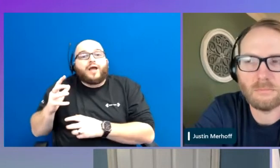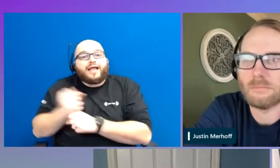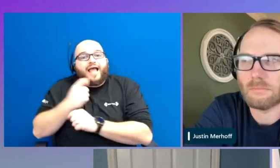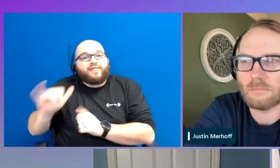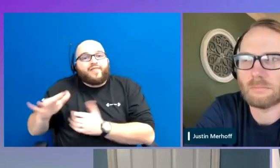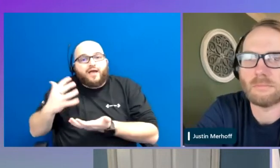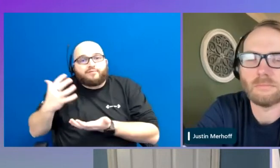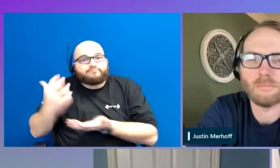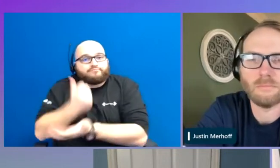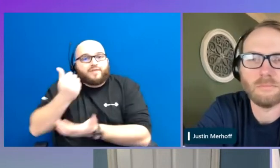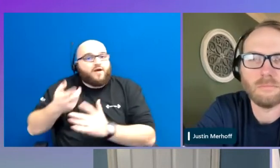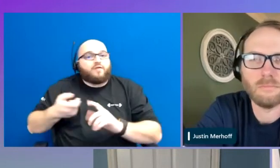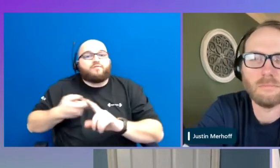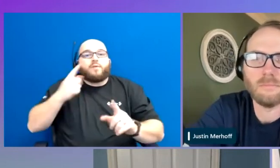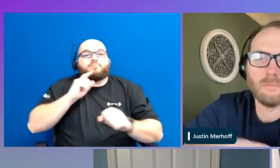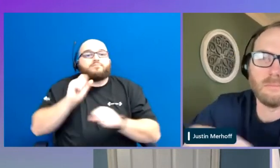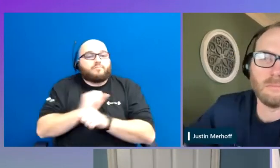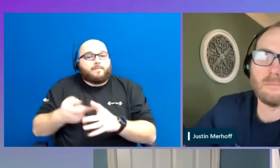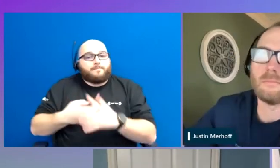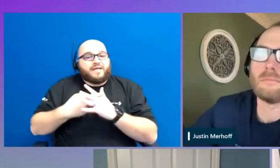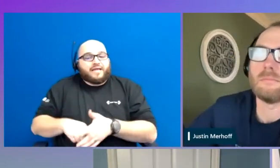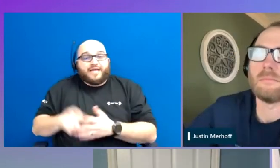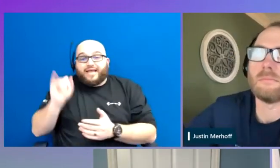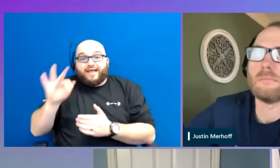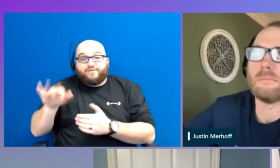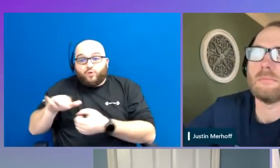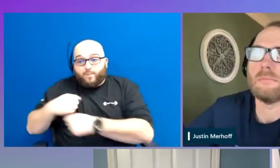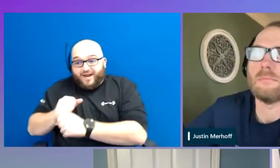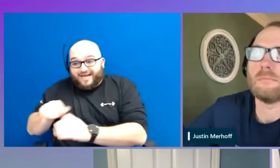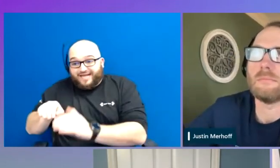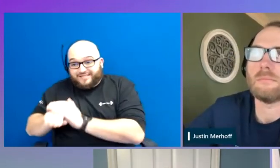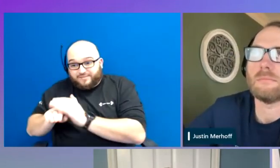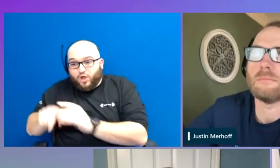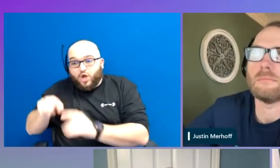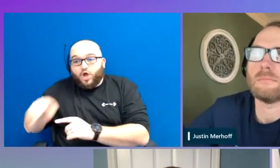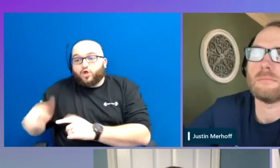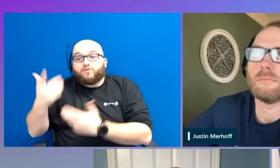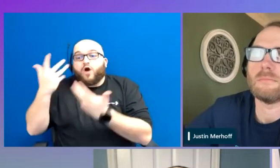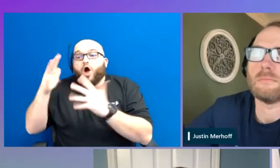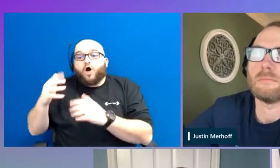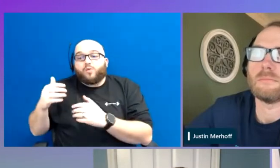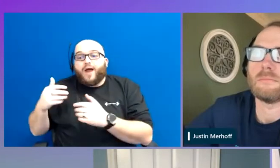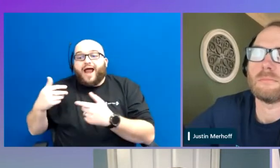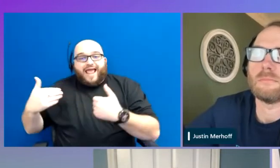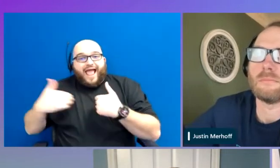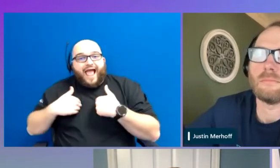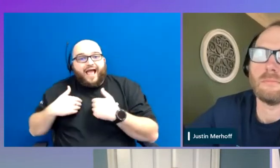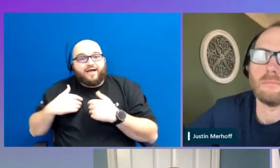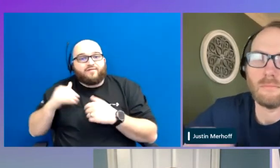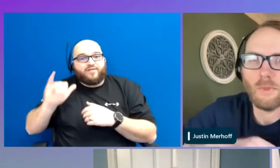more accessible. Like immediately, you've unlocked market potential just by doing that.